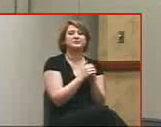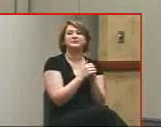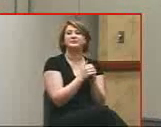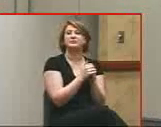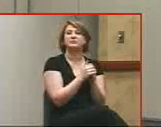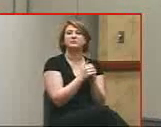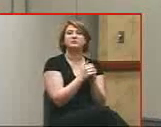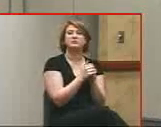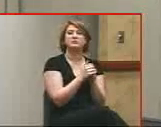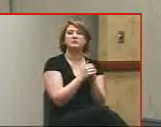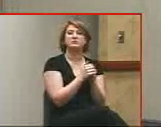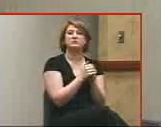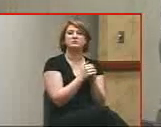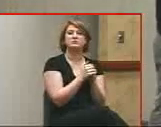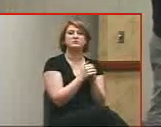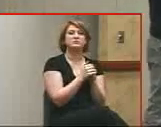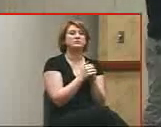about